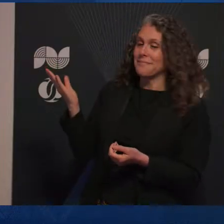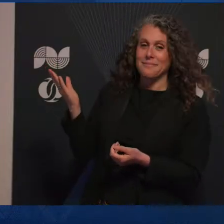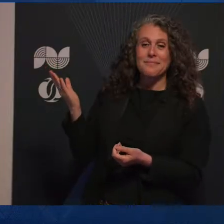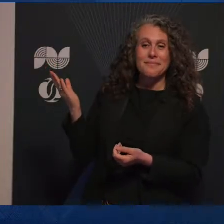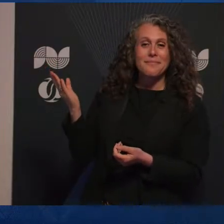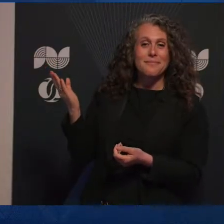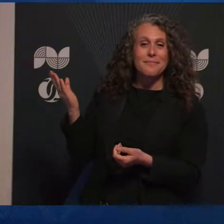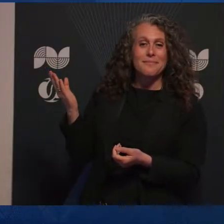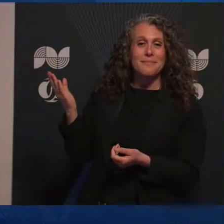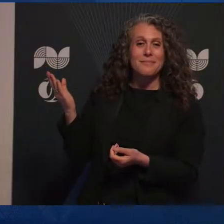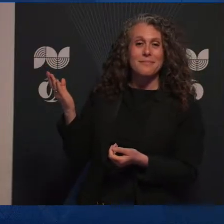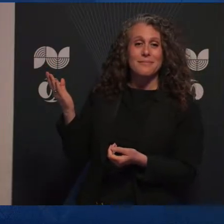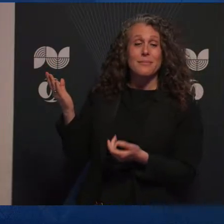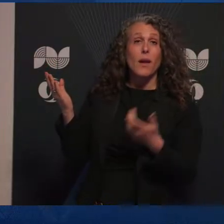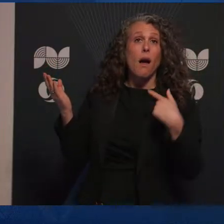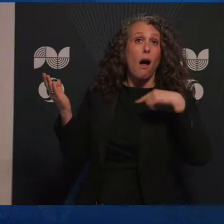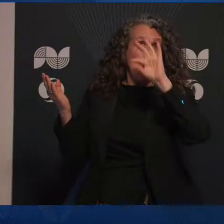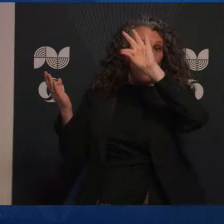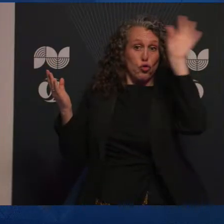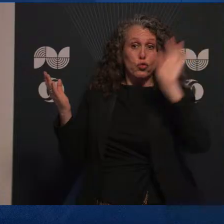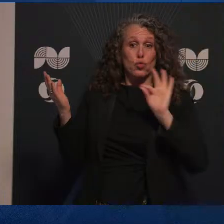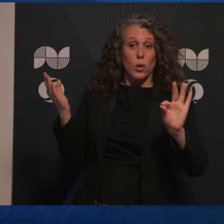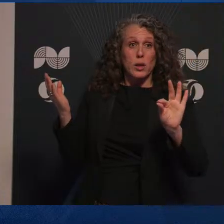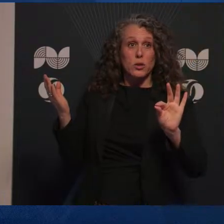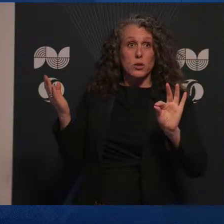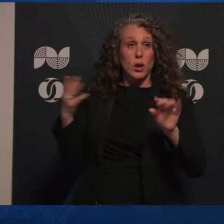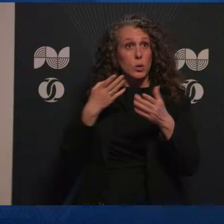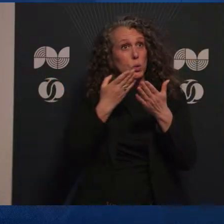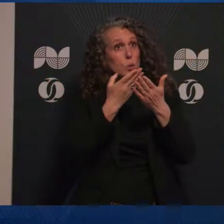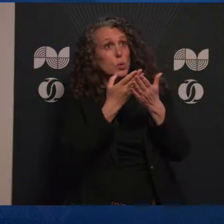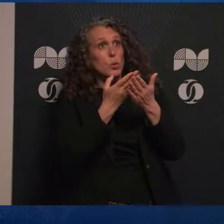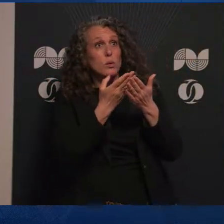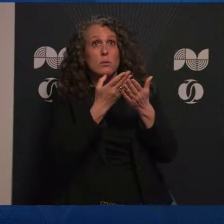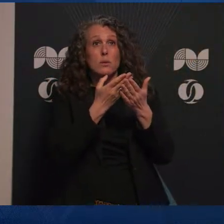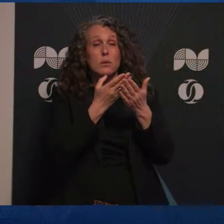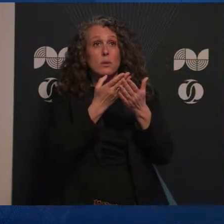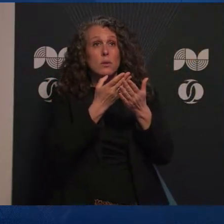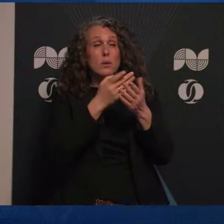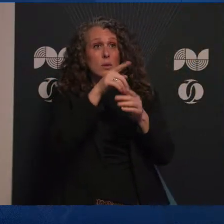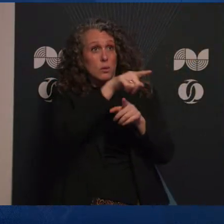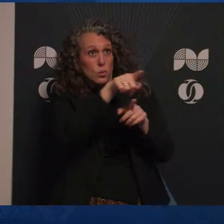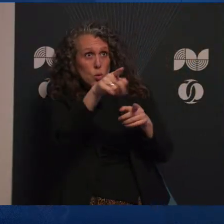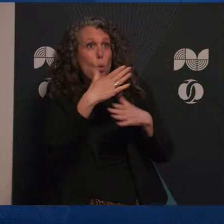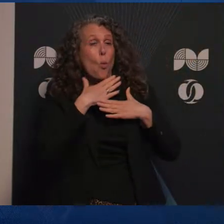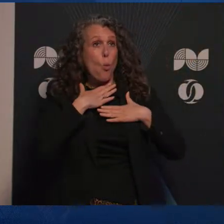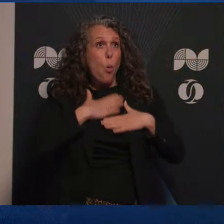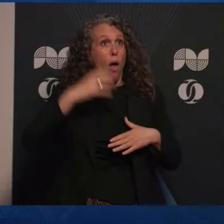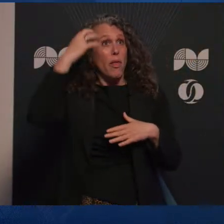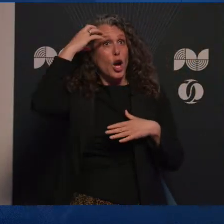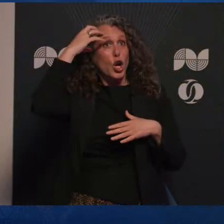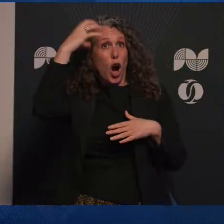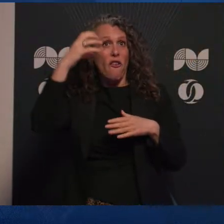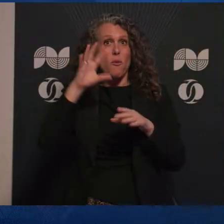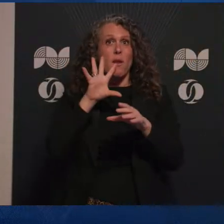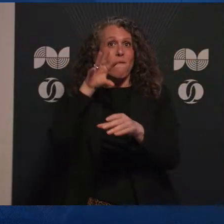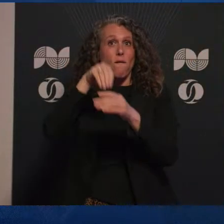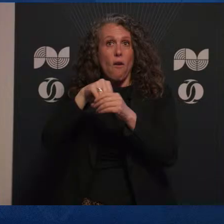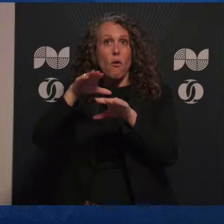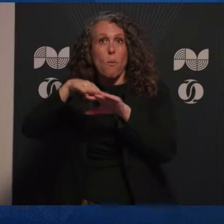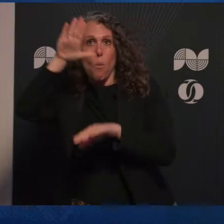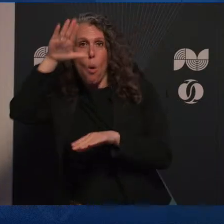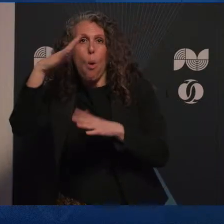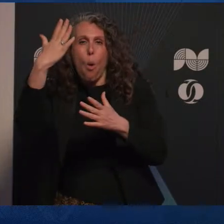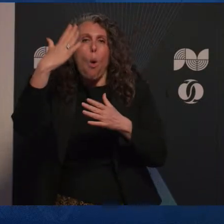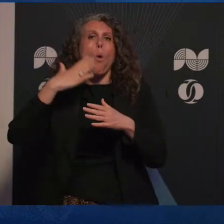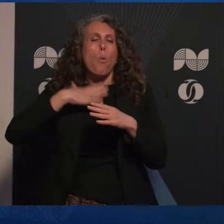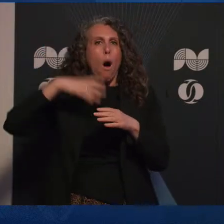to the question, are you in favor of more public ownership as opposed to private ownership?